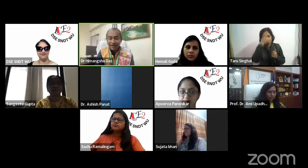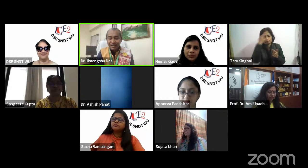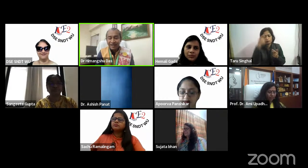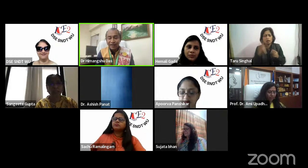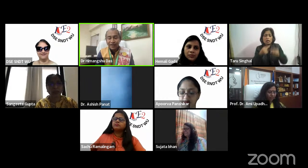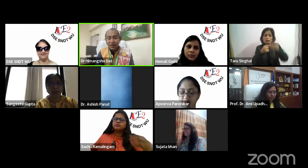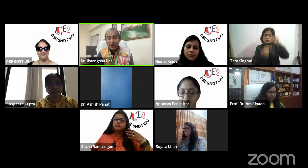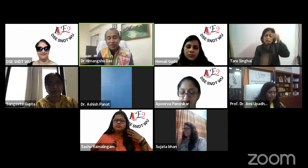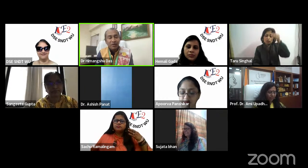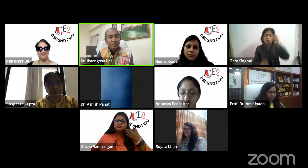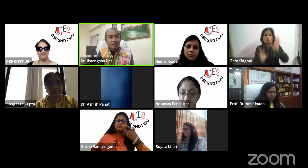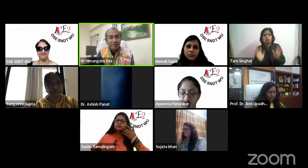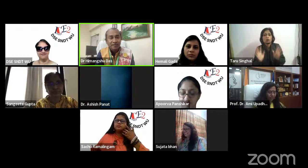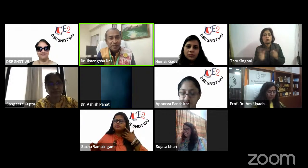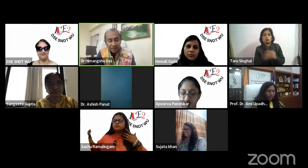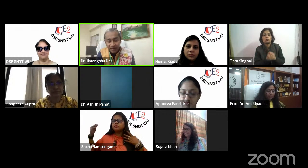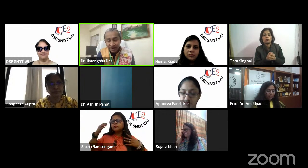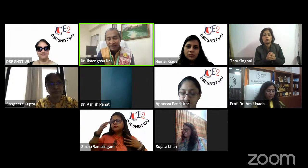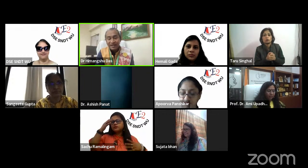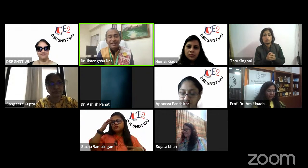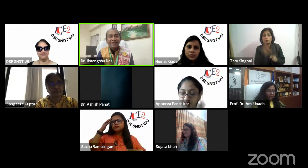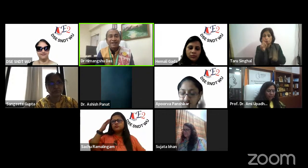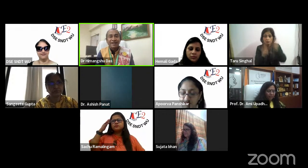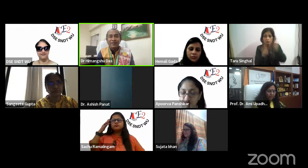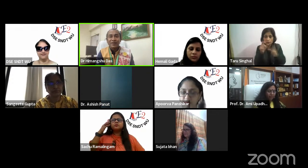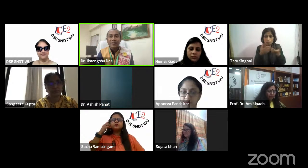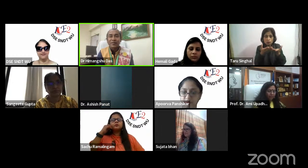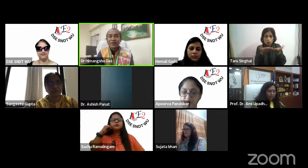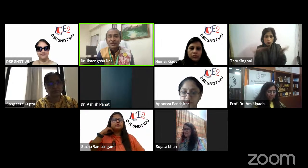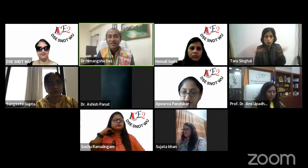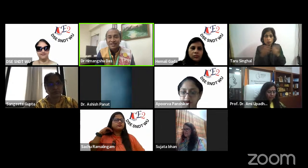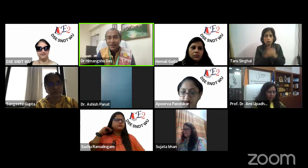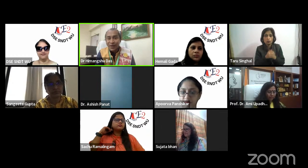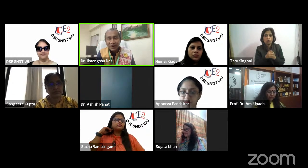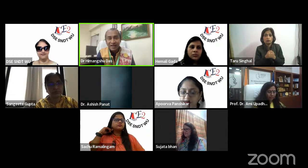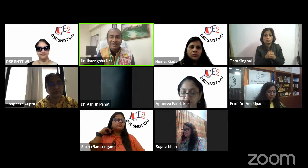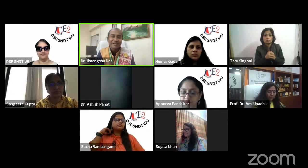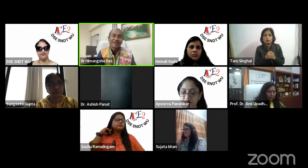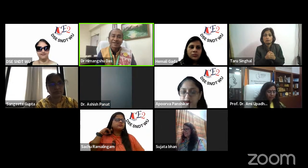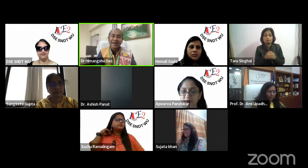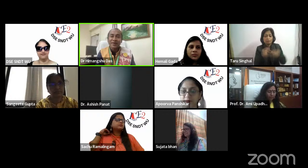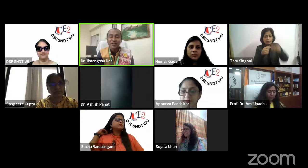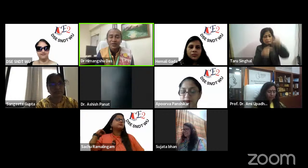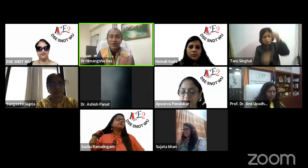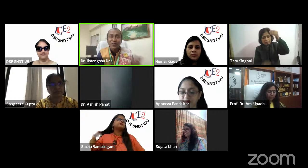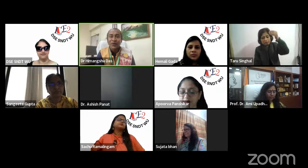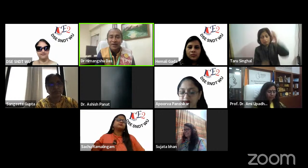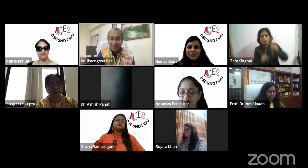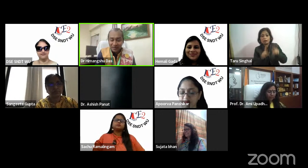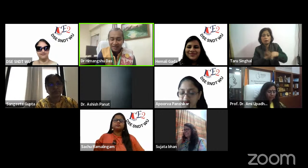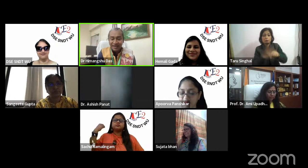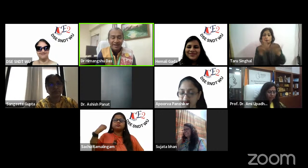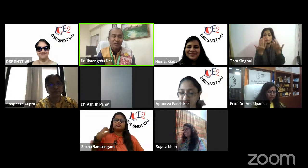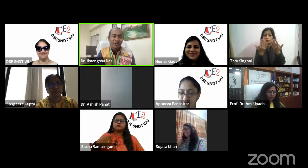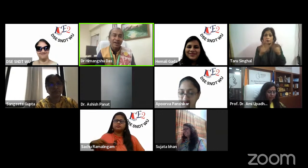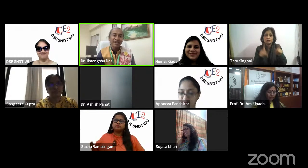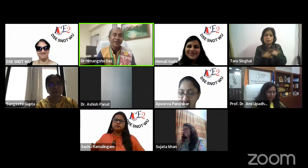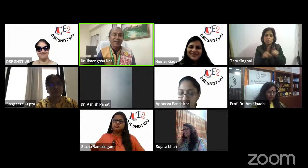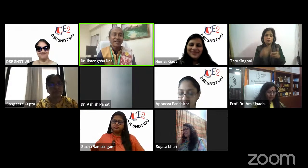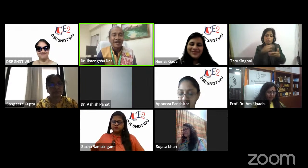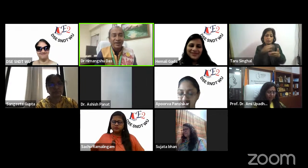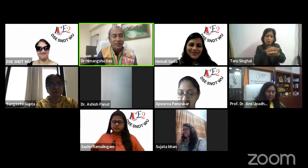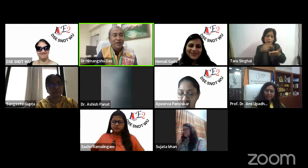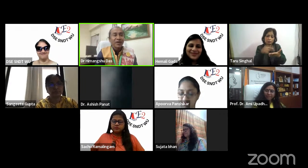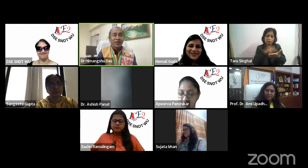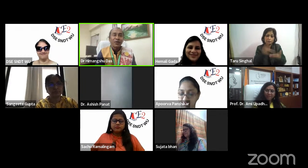long. If I talk about people, we have got such a long list. 10 minutes will go on repeating the names only. I